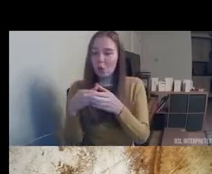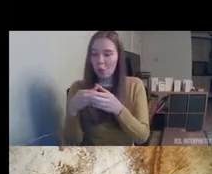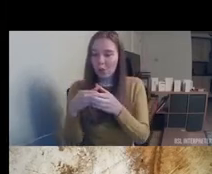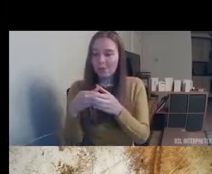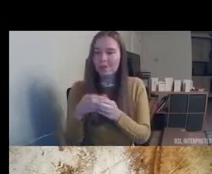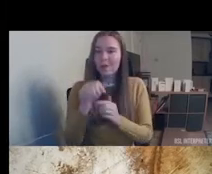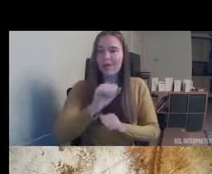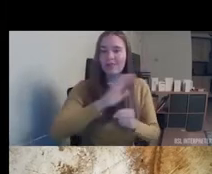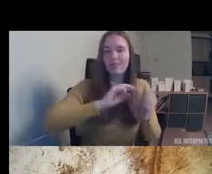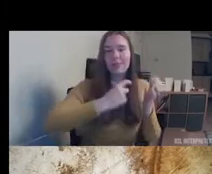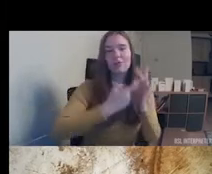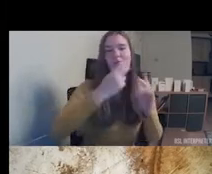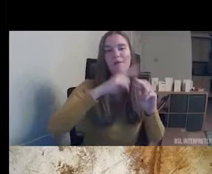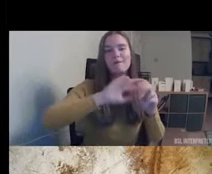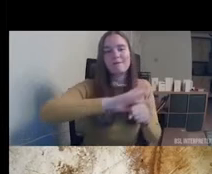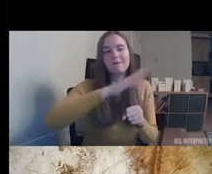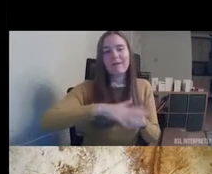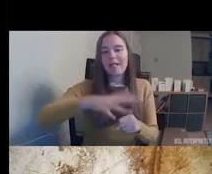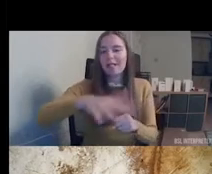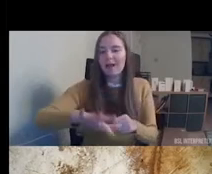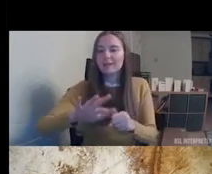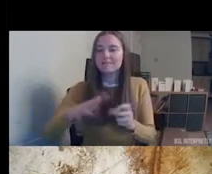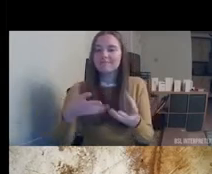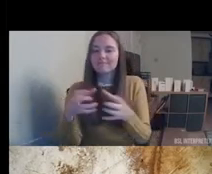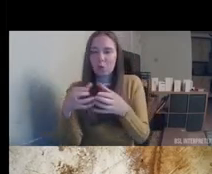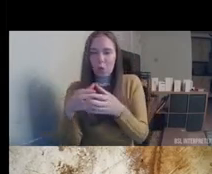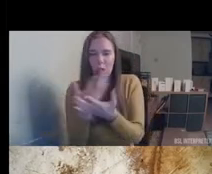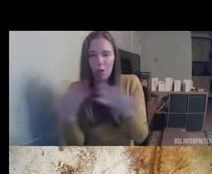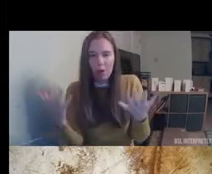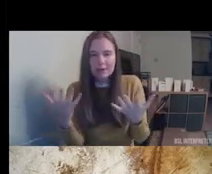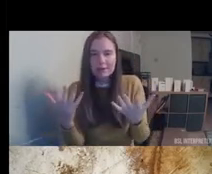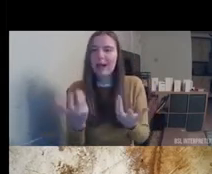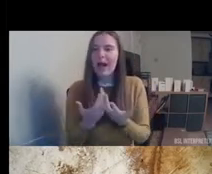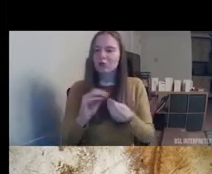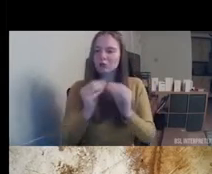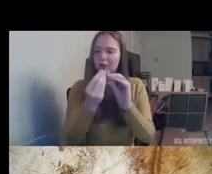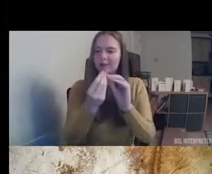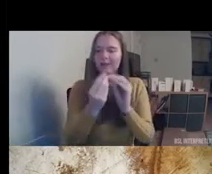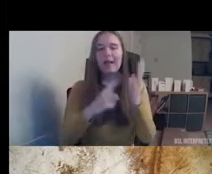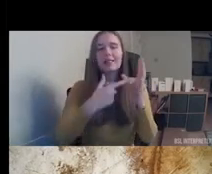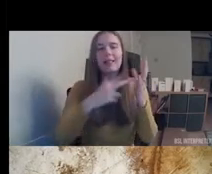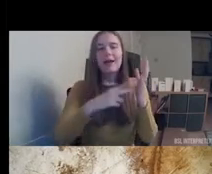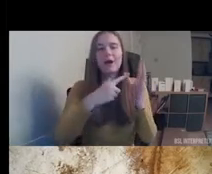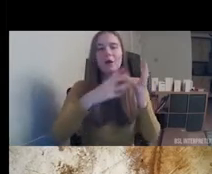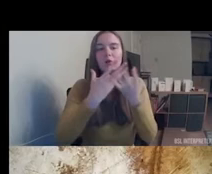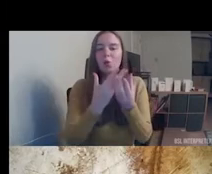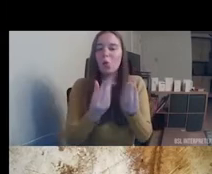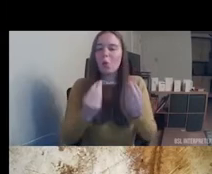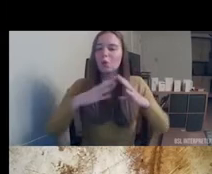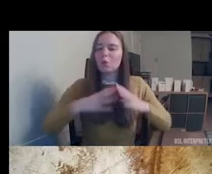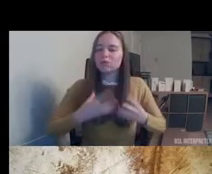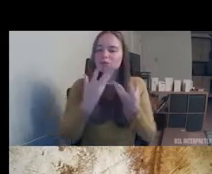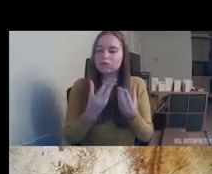a product of lava cooling really fast. And our idea was to move 1,600